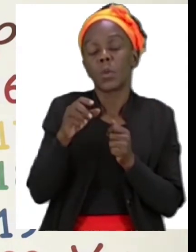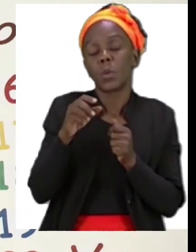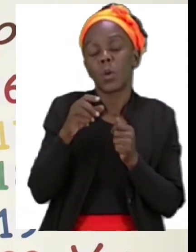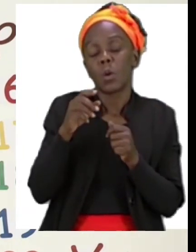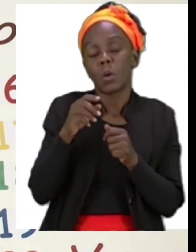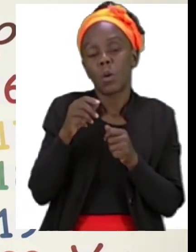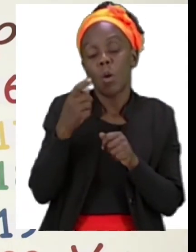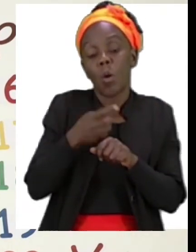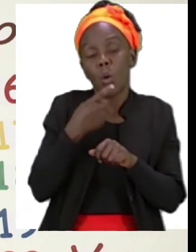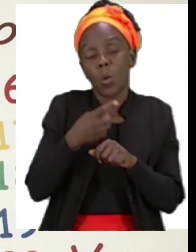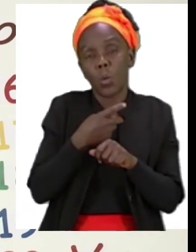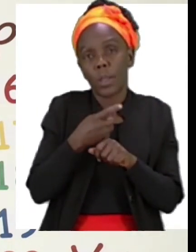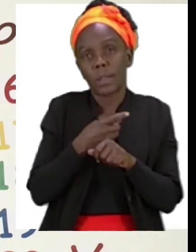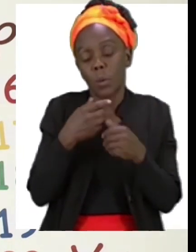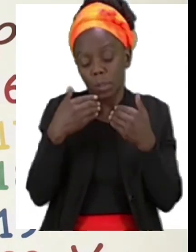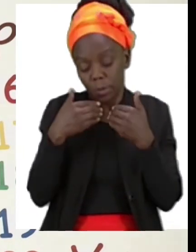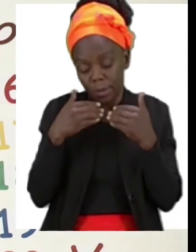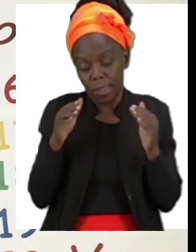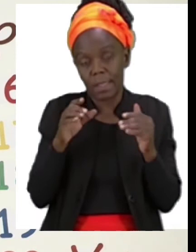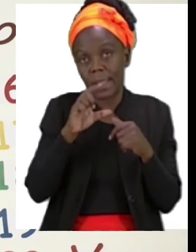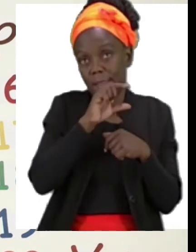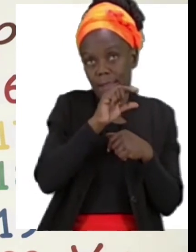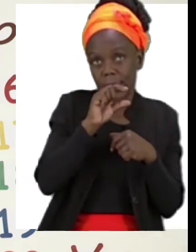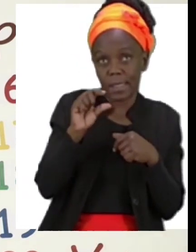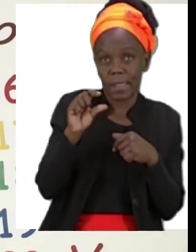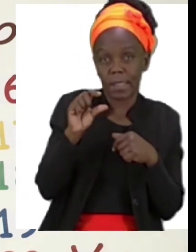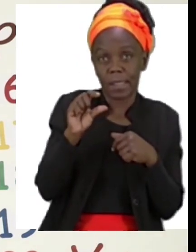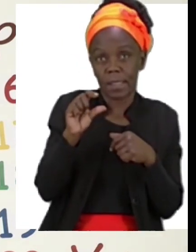and then I will continue. We